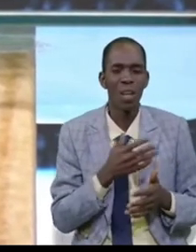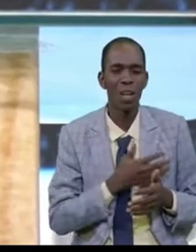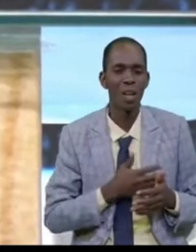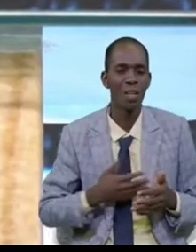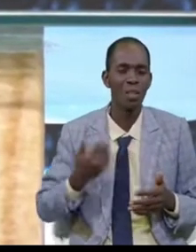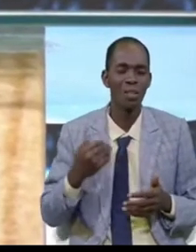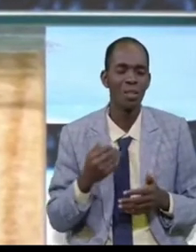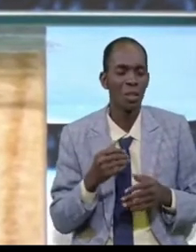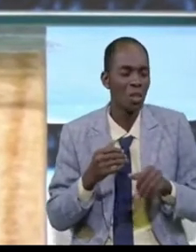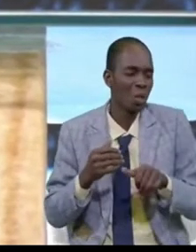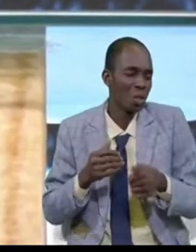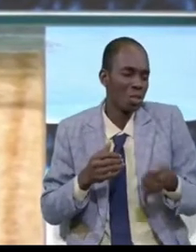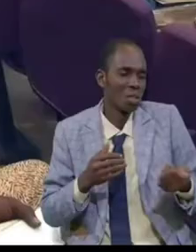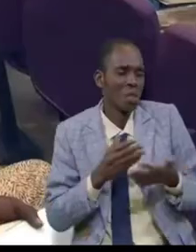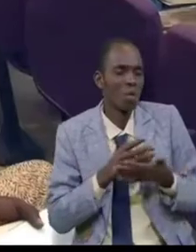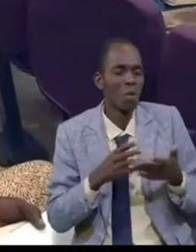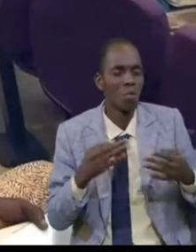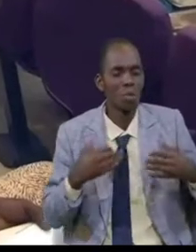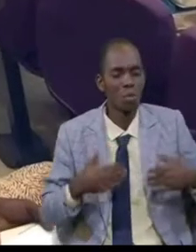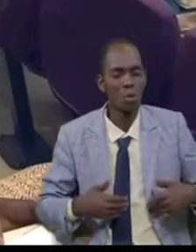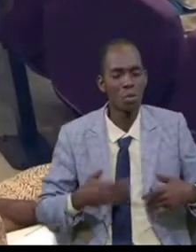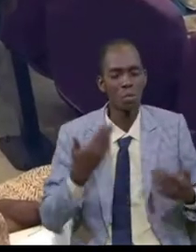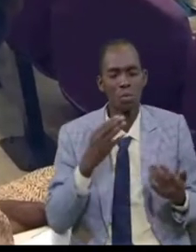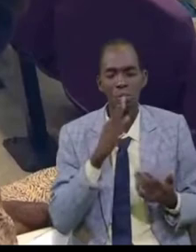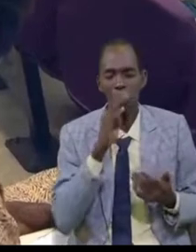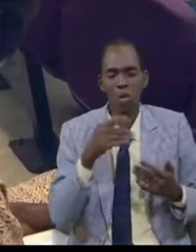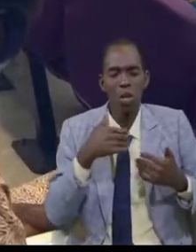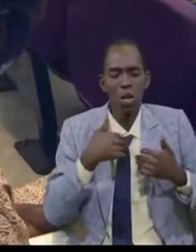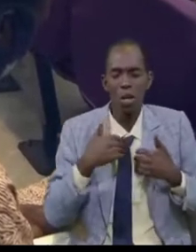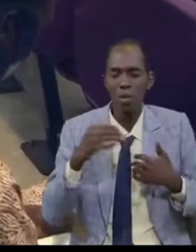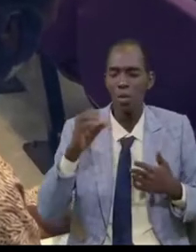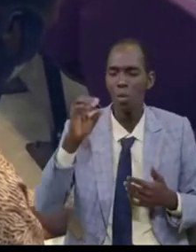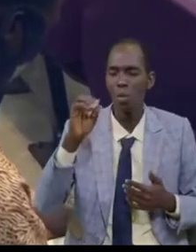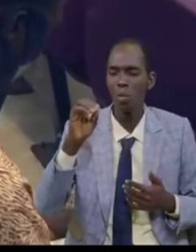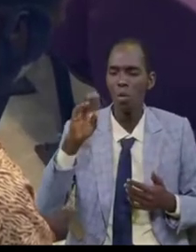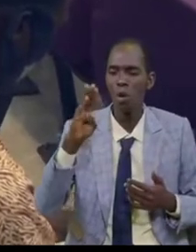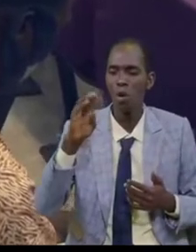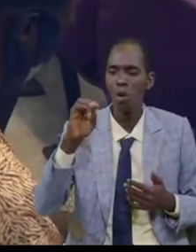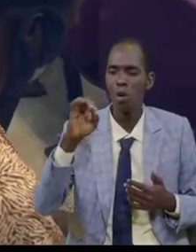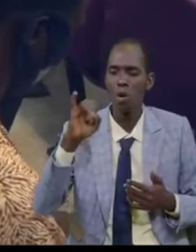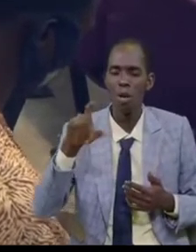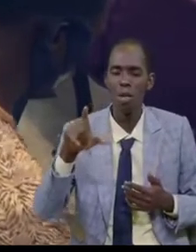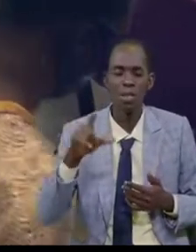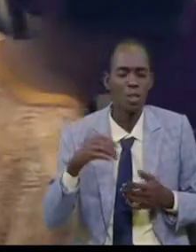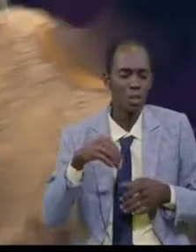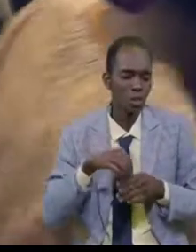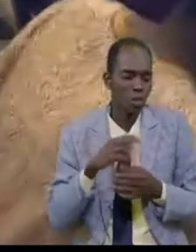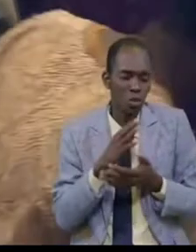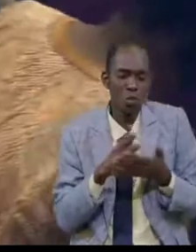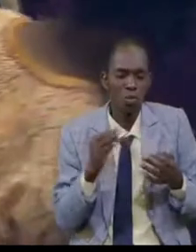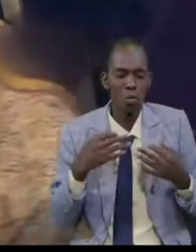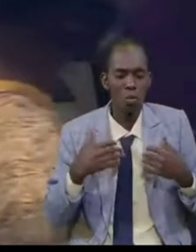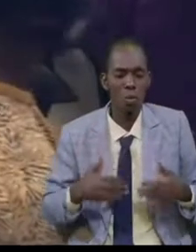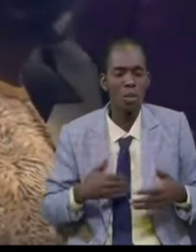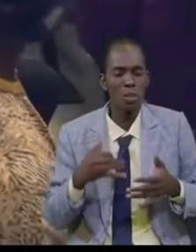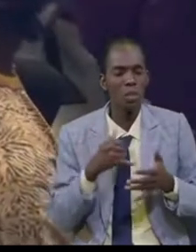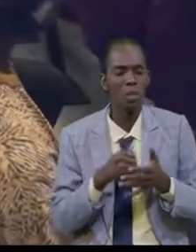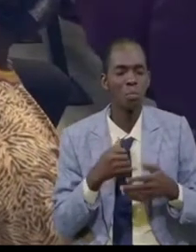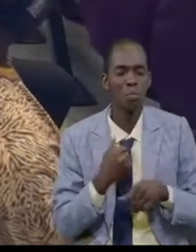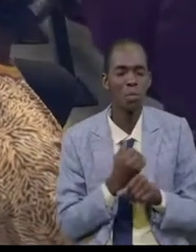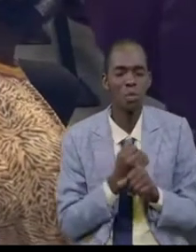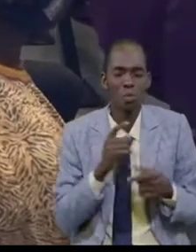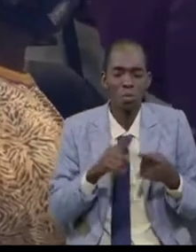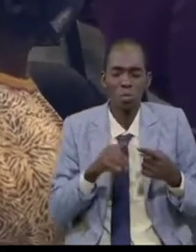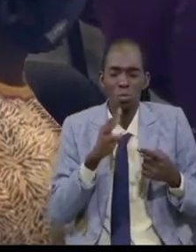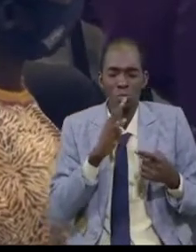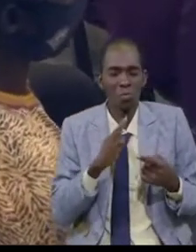A little boil in any part of the body can so disorganize you because it makes that